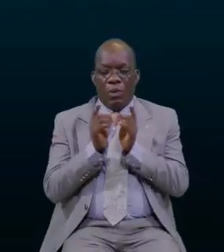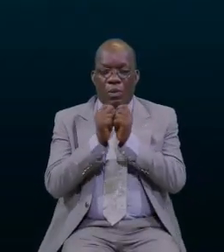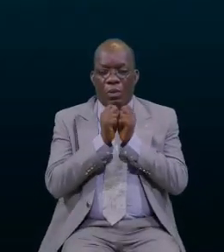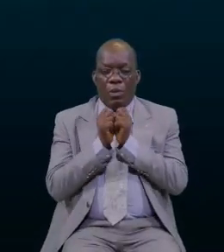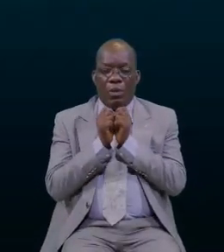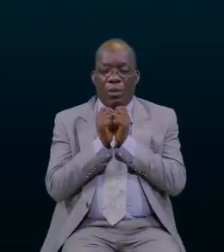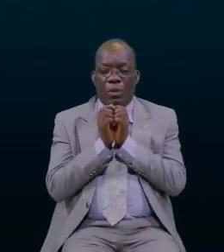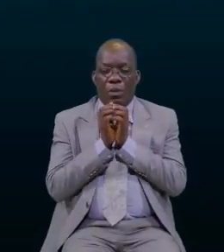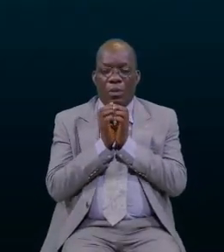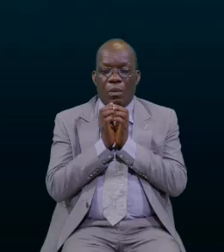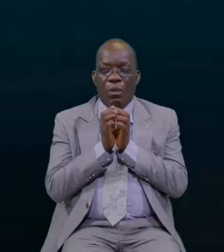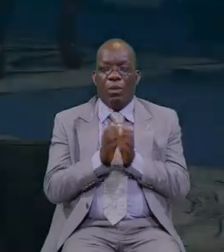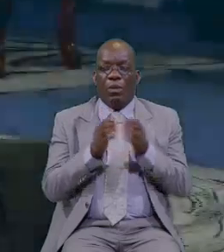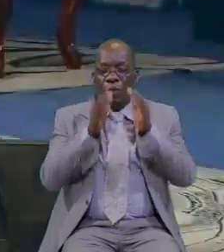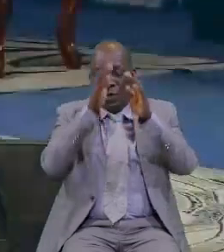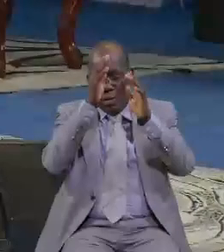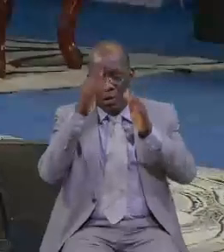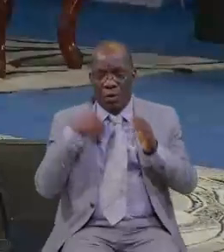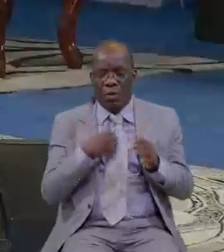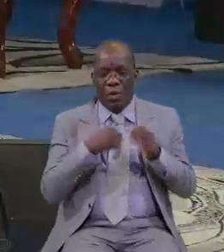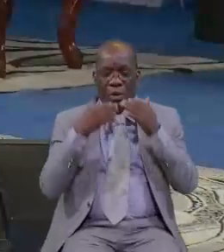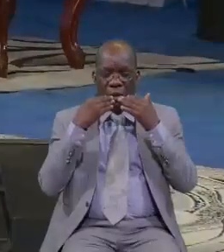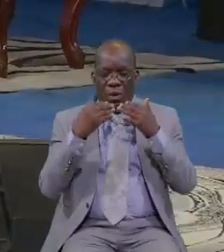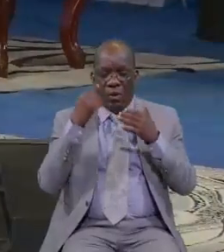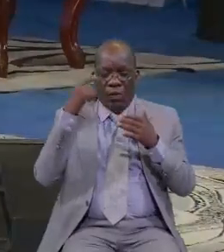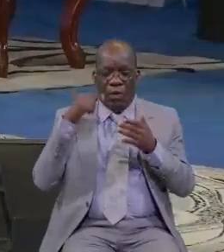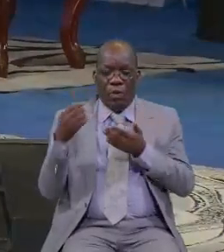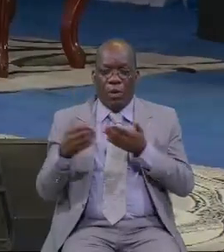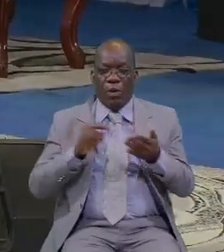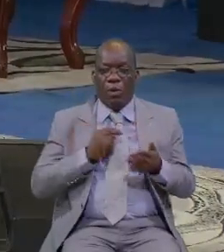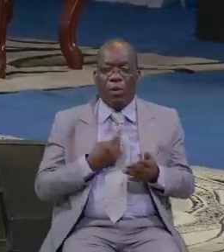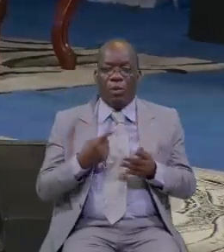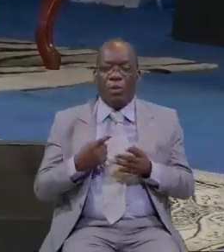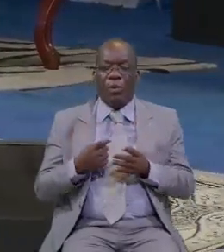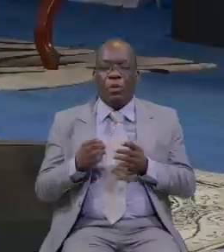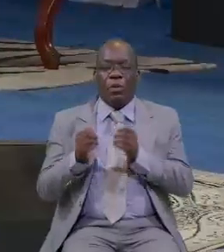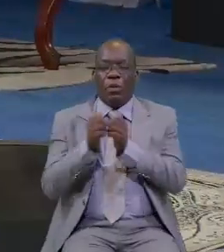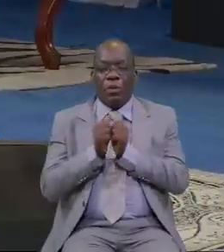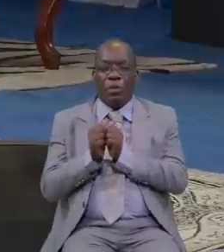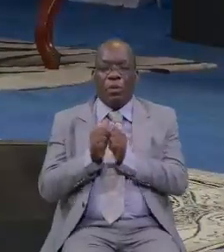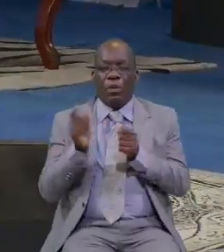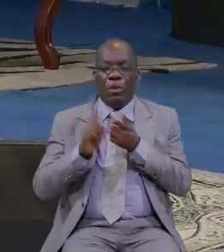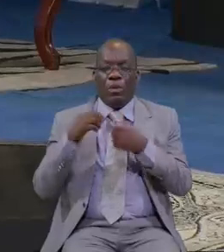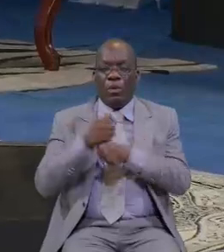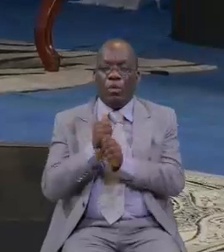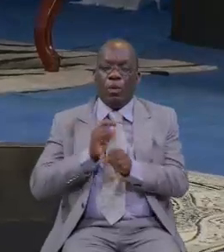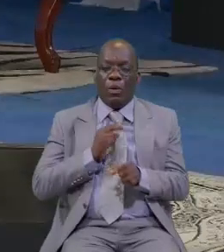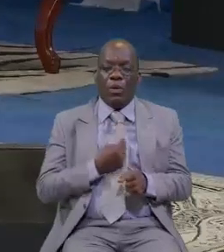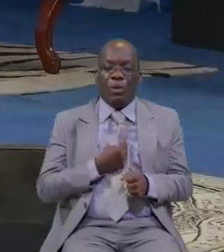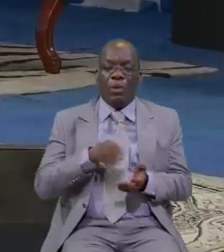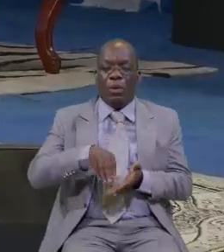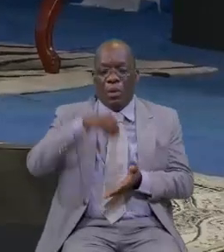Father, we thank you for bringing us together to make us learn more